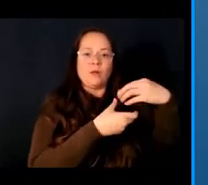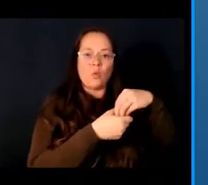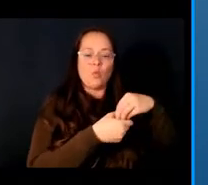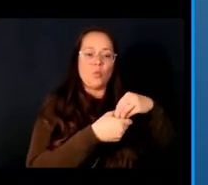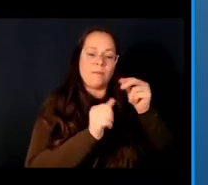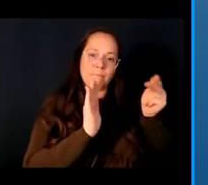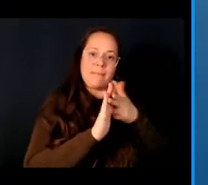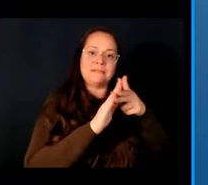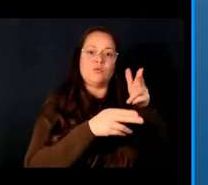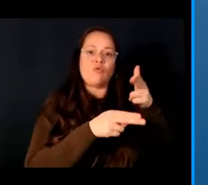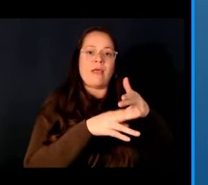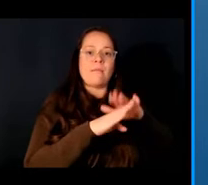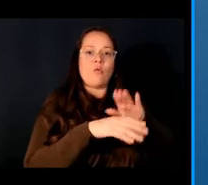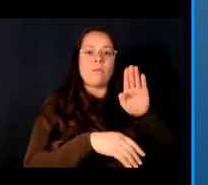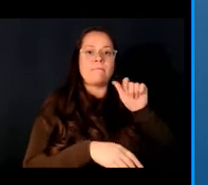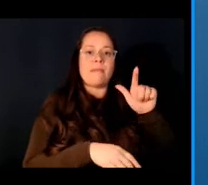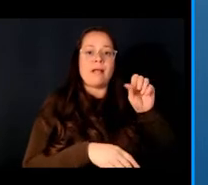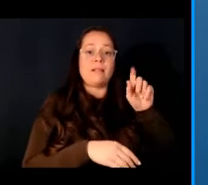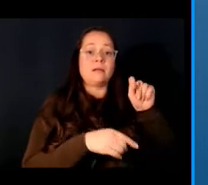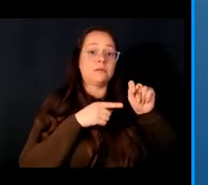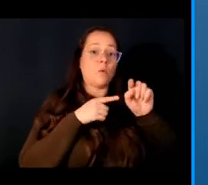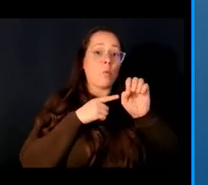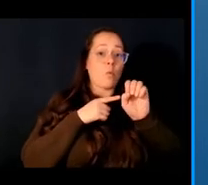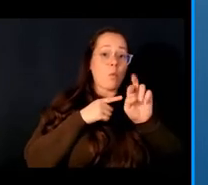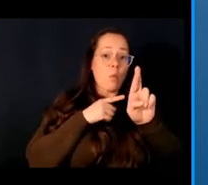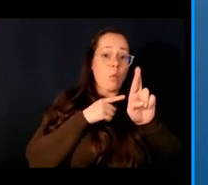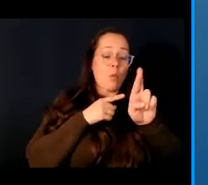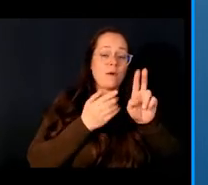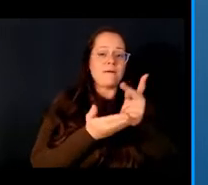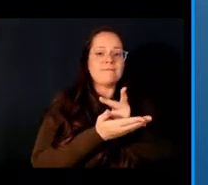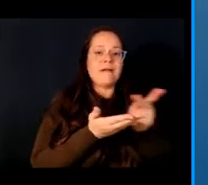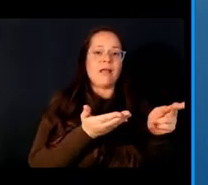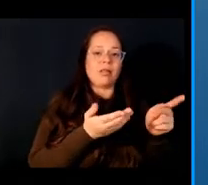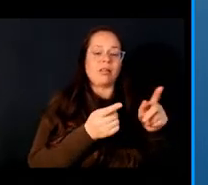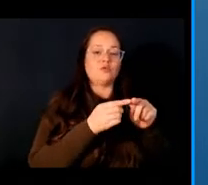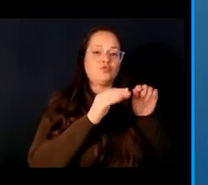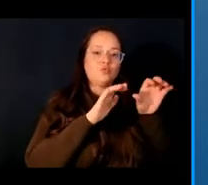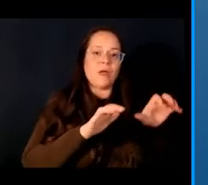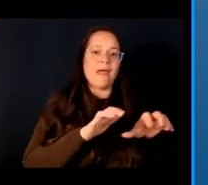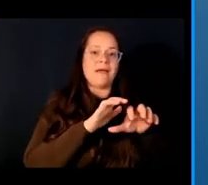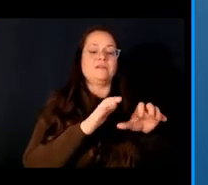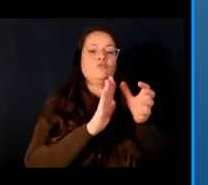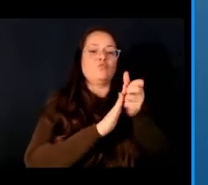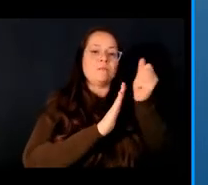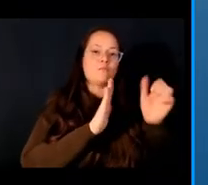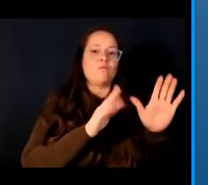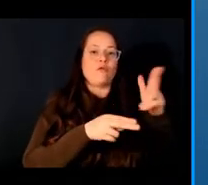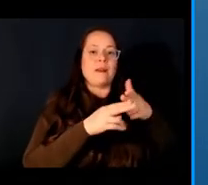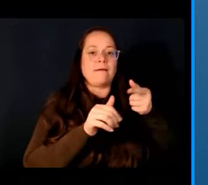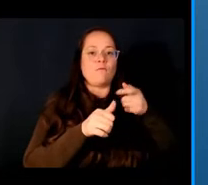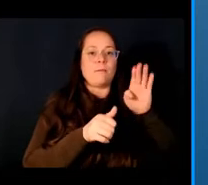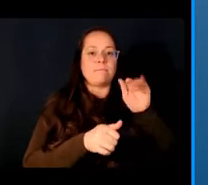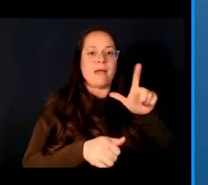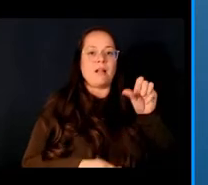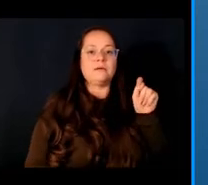your name on the ballot or failing to take action to remove it from the ballot